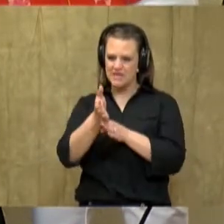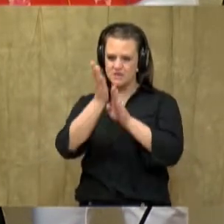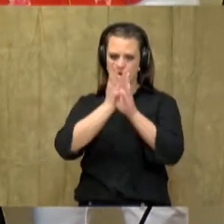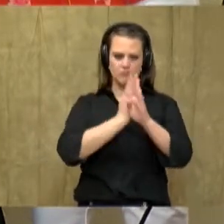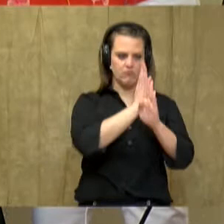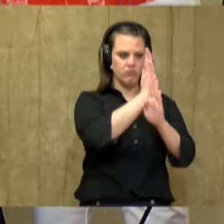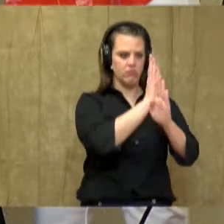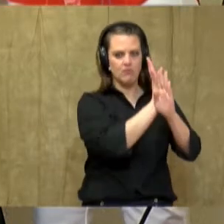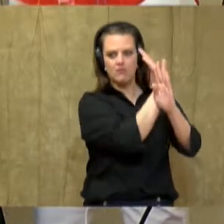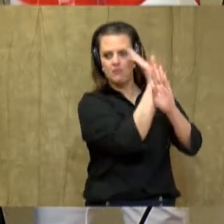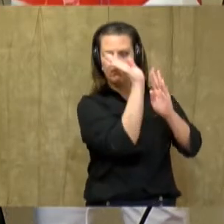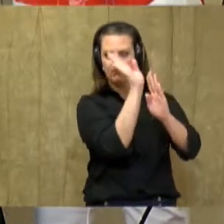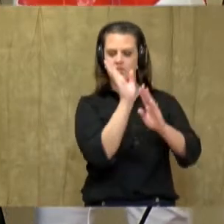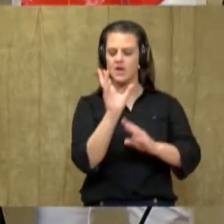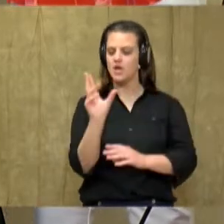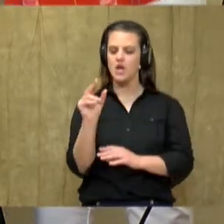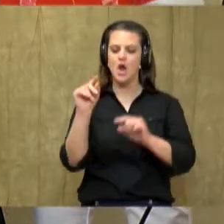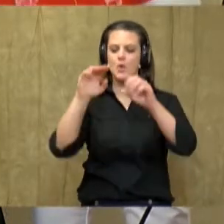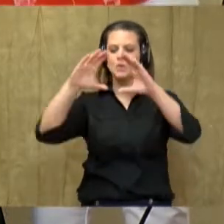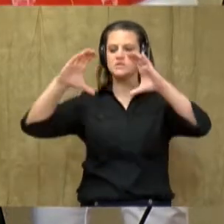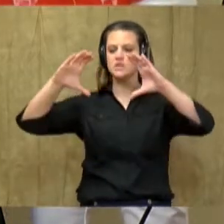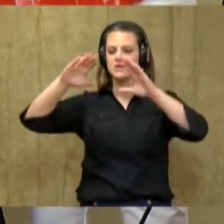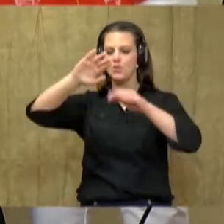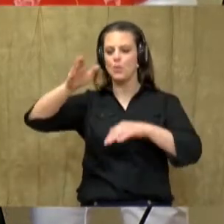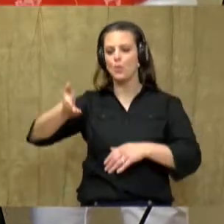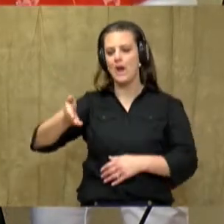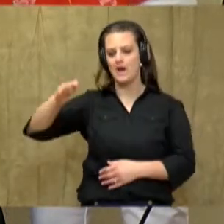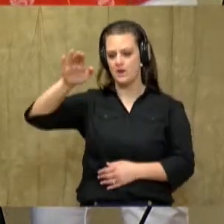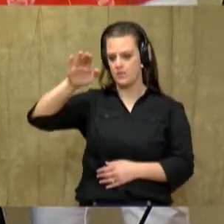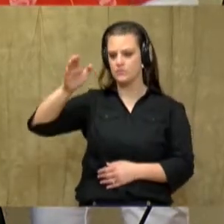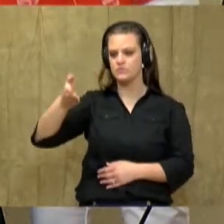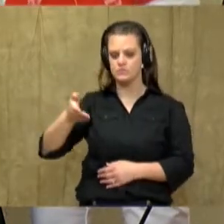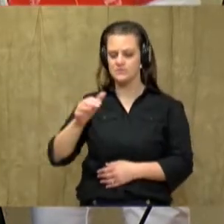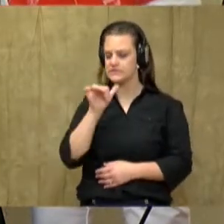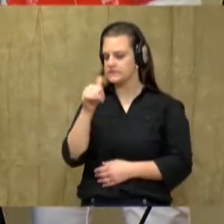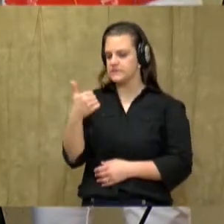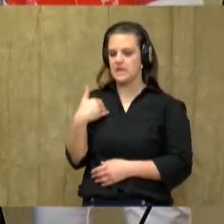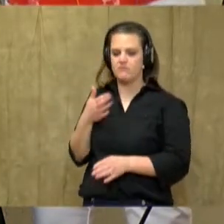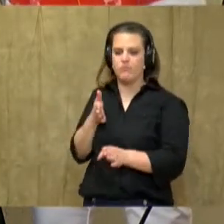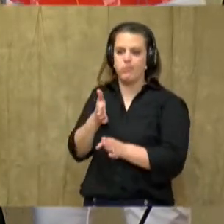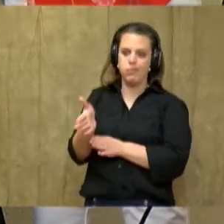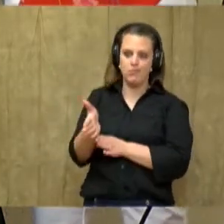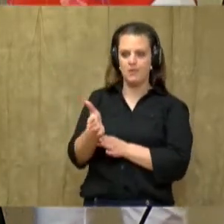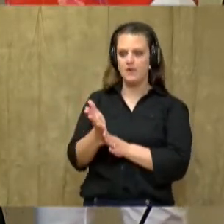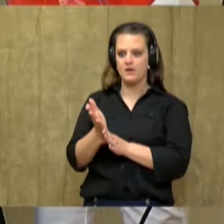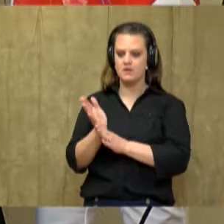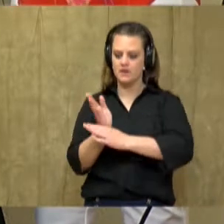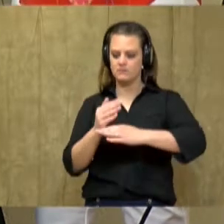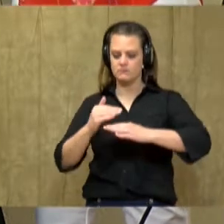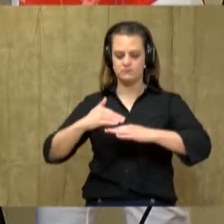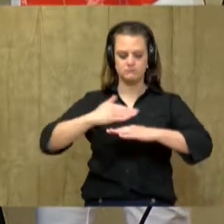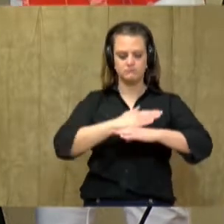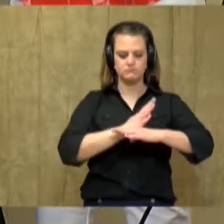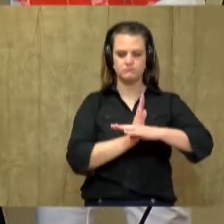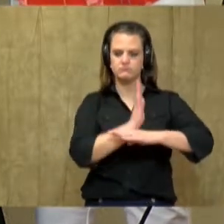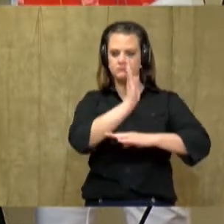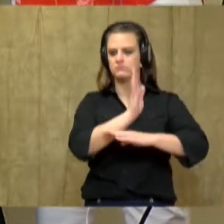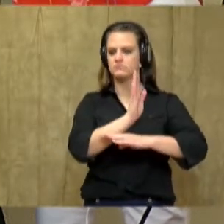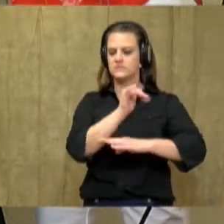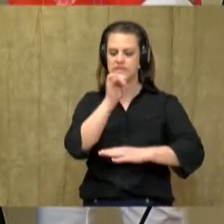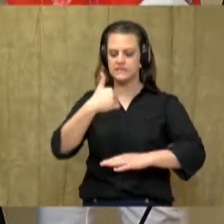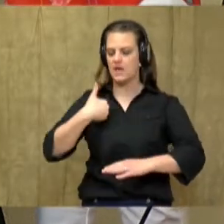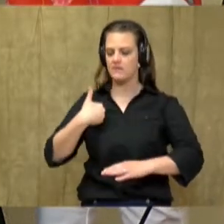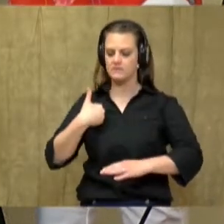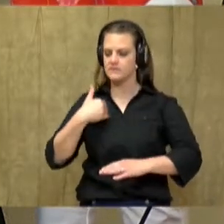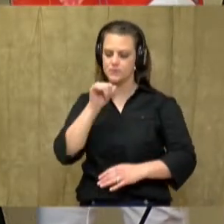sides? No, that's an oval and it's rounded. It doesn't have straight edges or sides. So that would